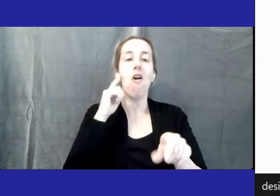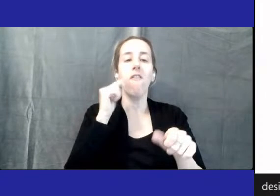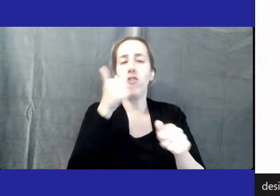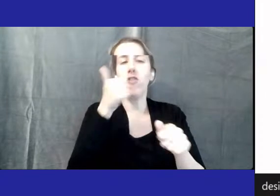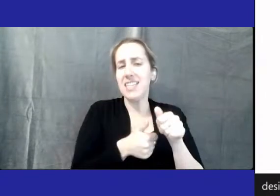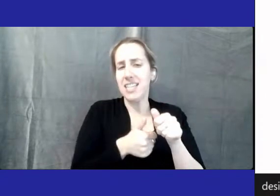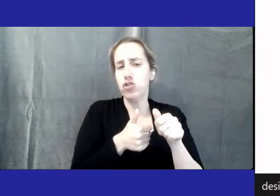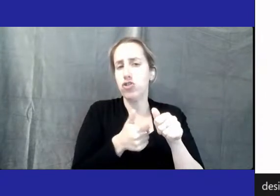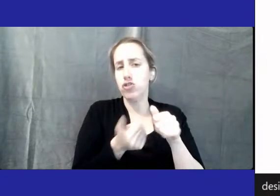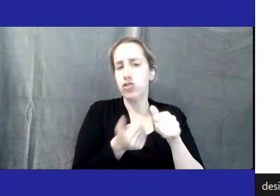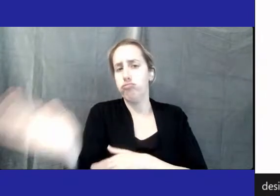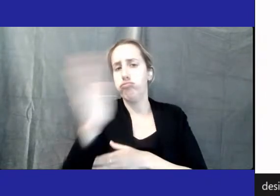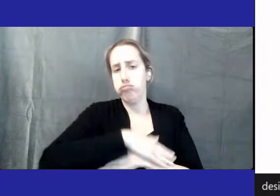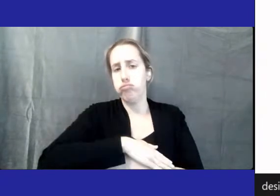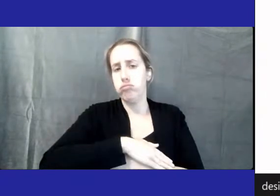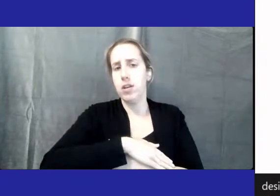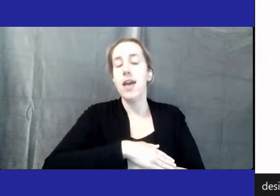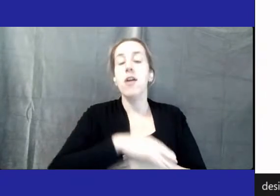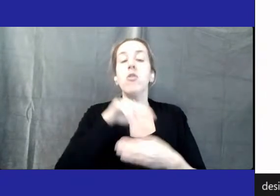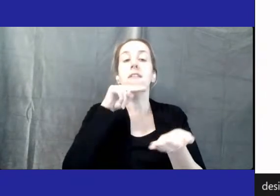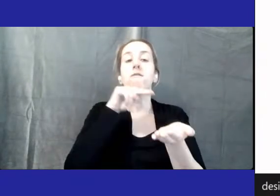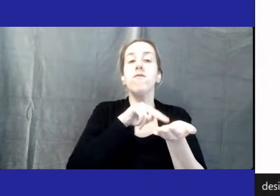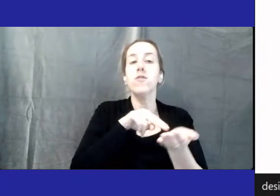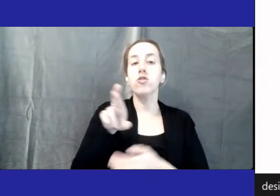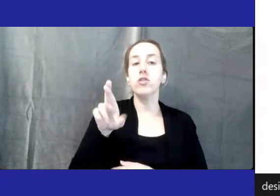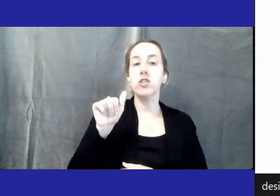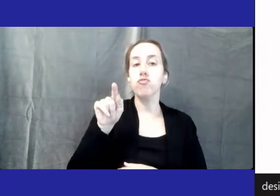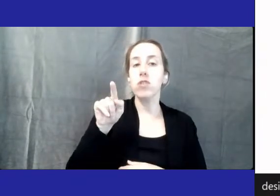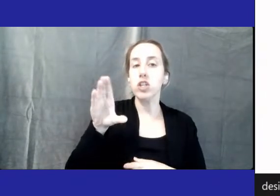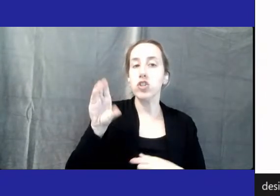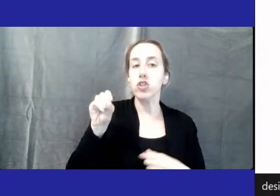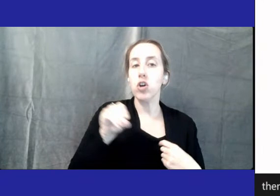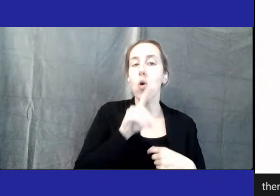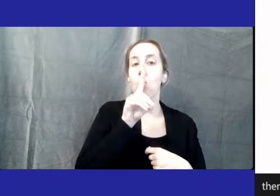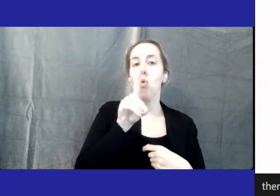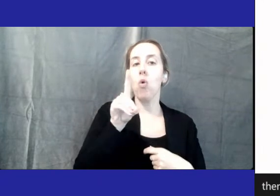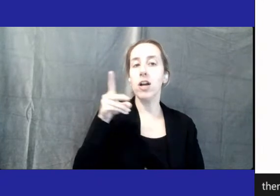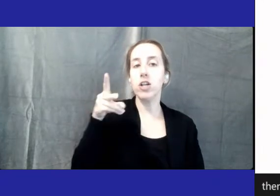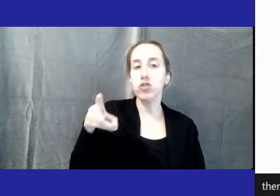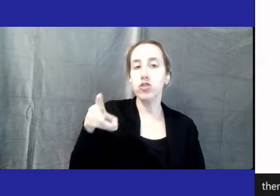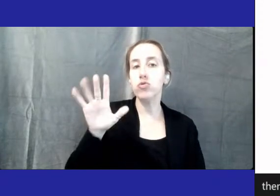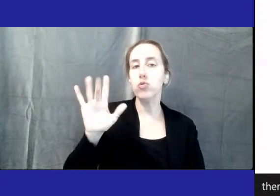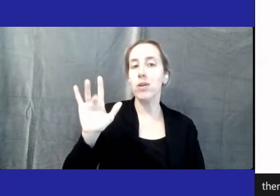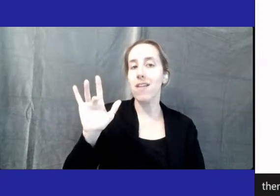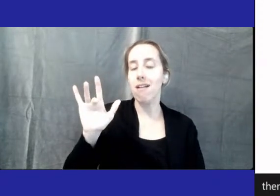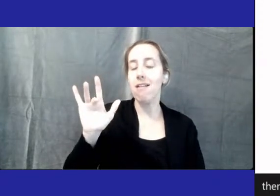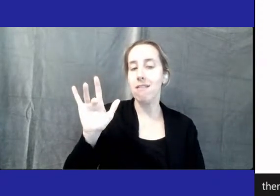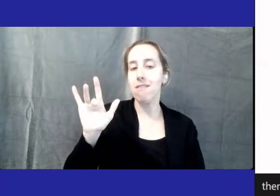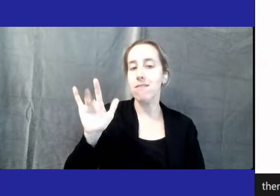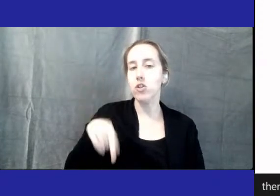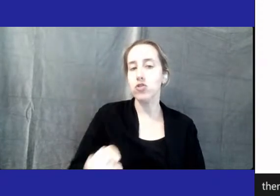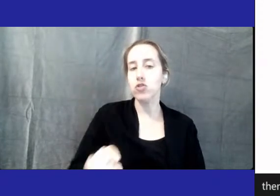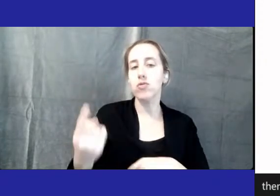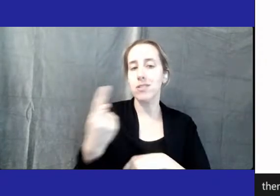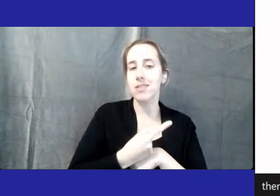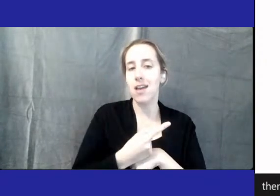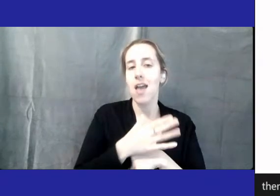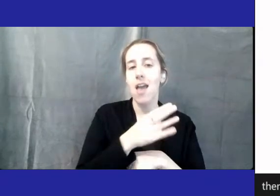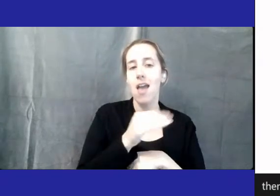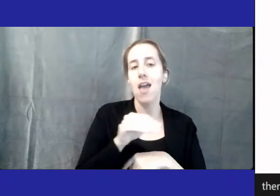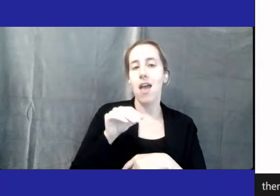ratios of 1 to 25 during the day and 1 to 50 at night. So in like